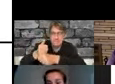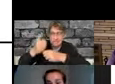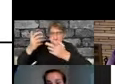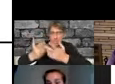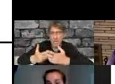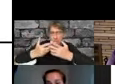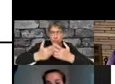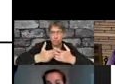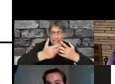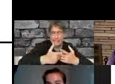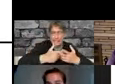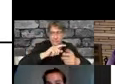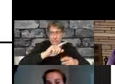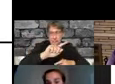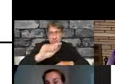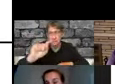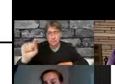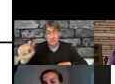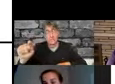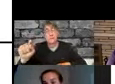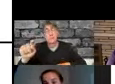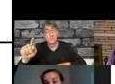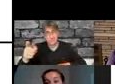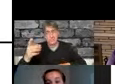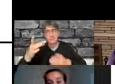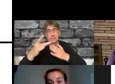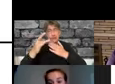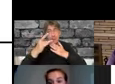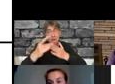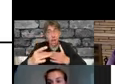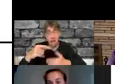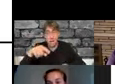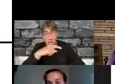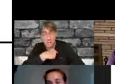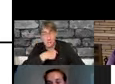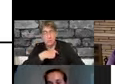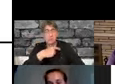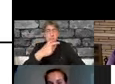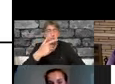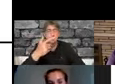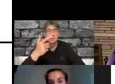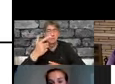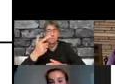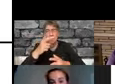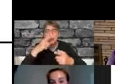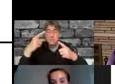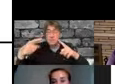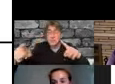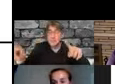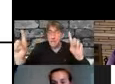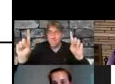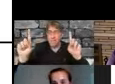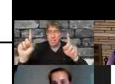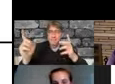locations proposed will guide implementation, but specific locations are subject to successfully partnering with retailers and finding suitable fare